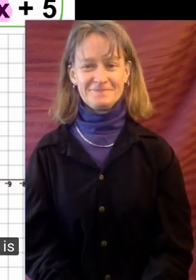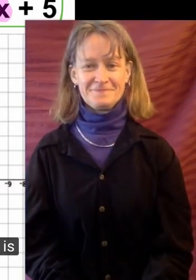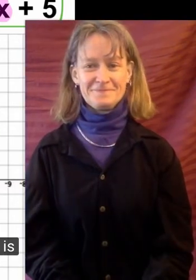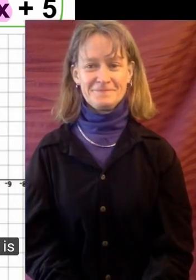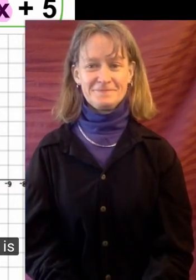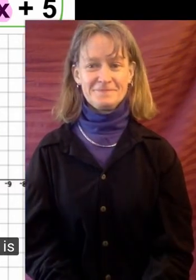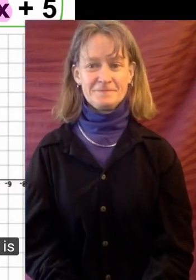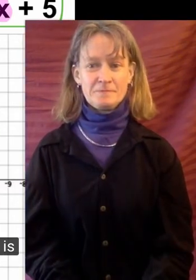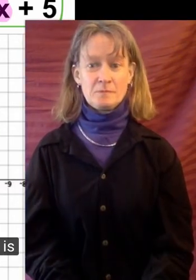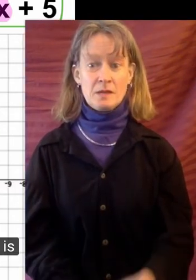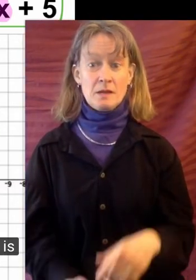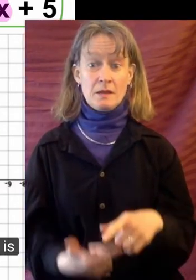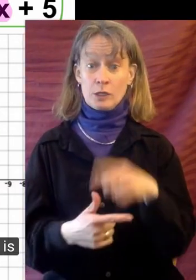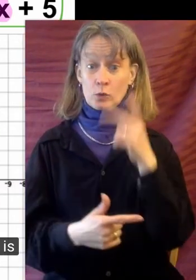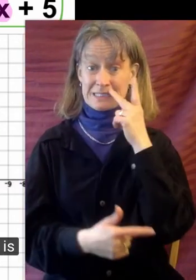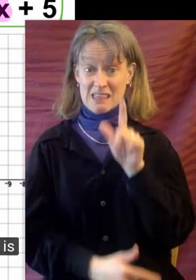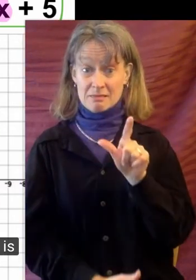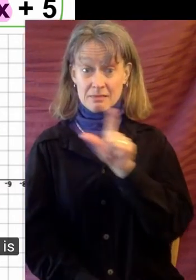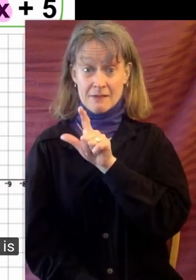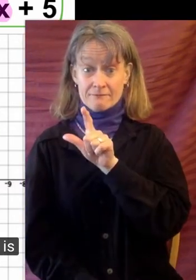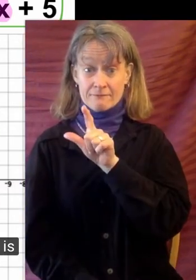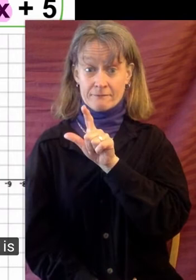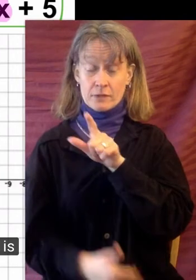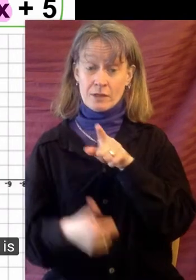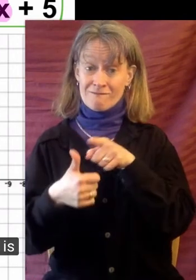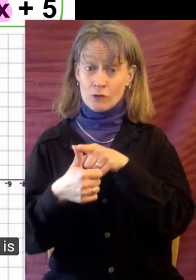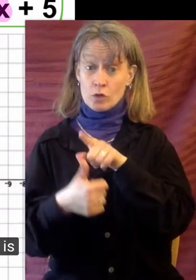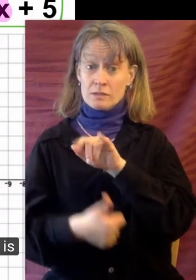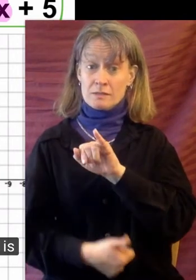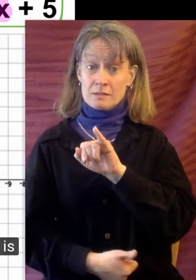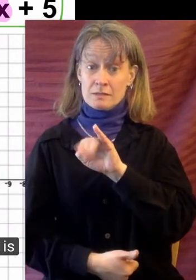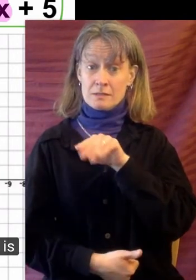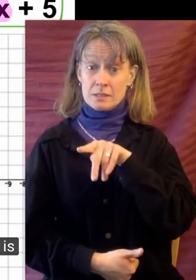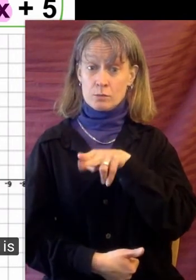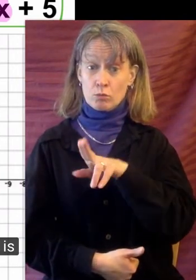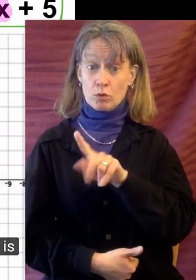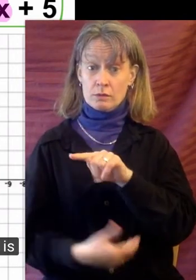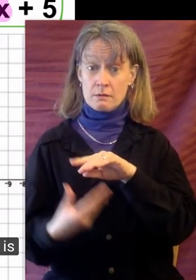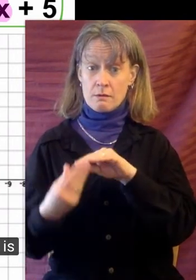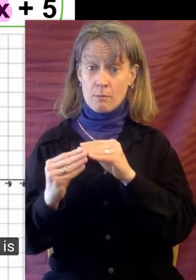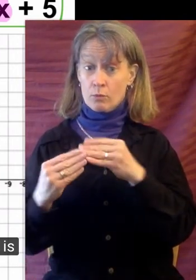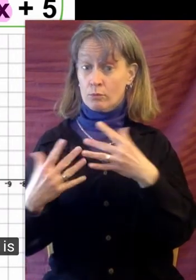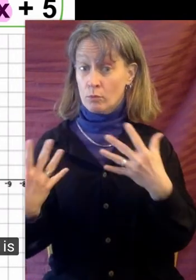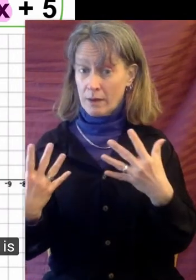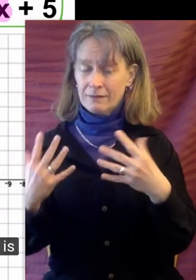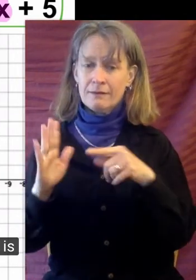On the left, our first input is negative 5.